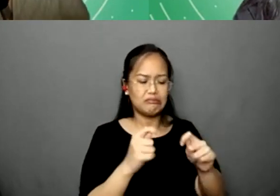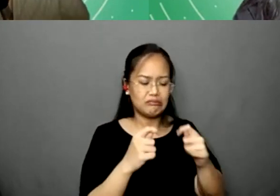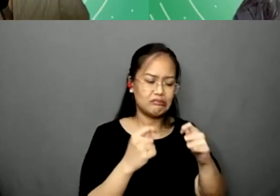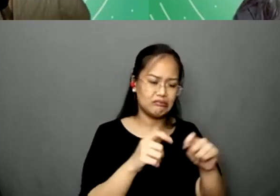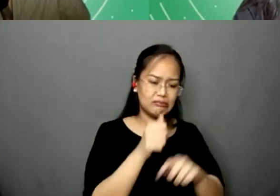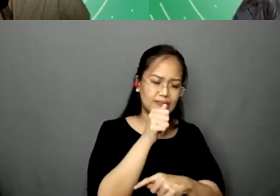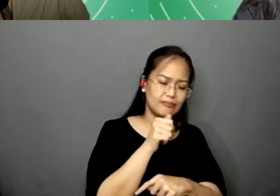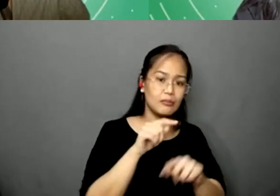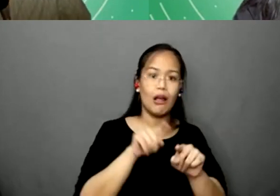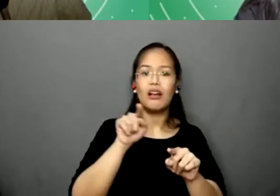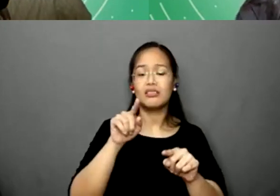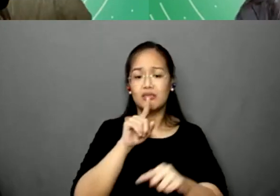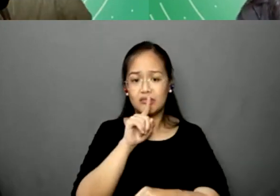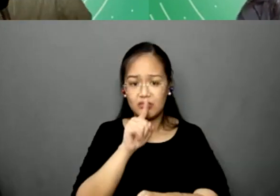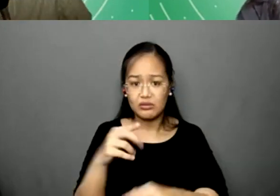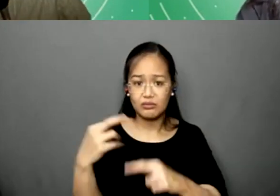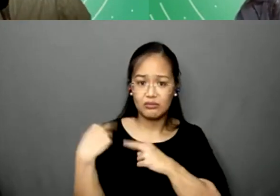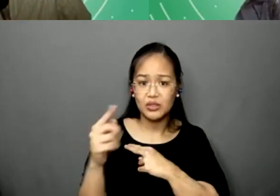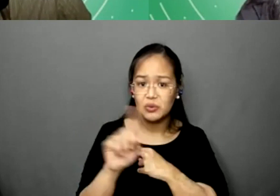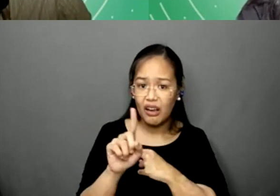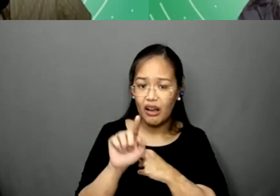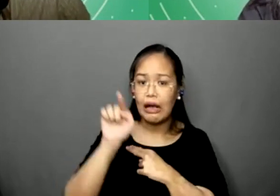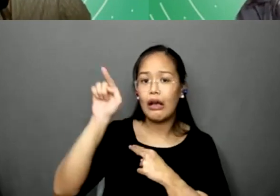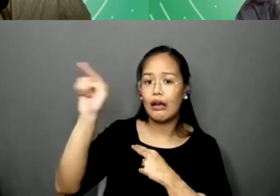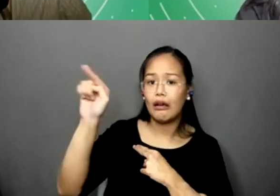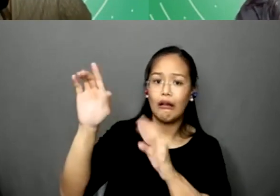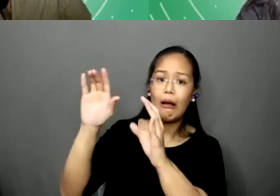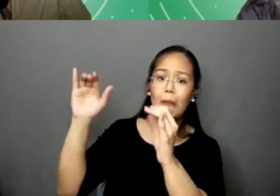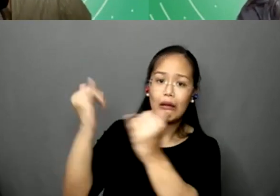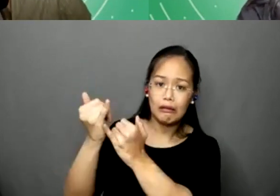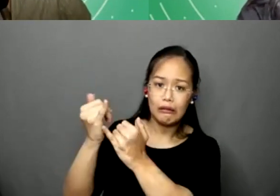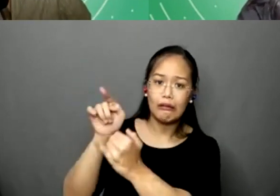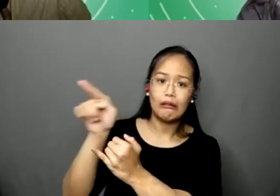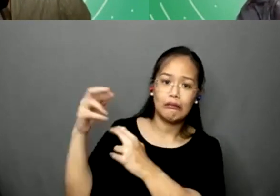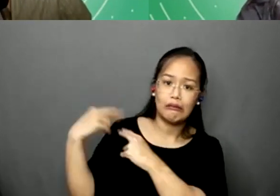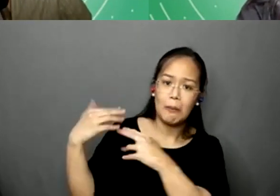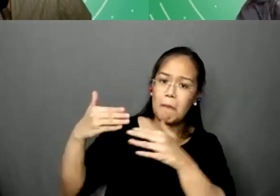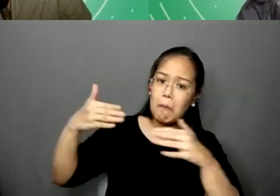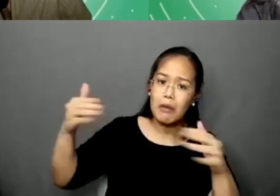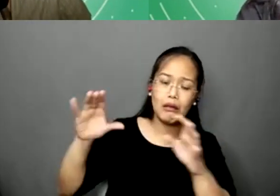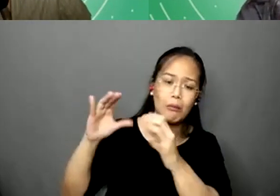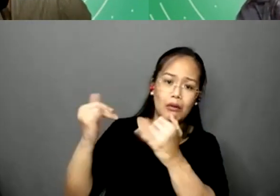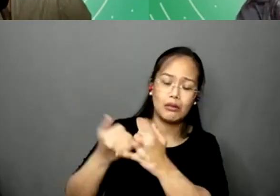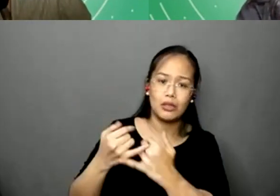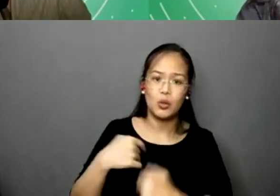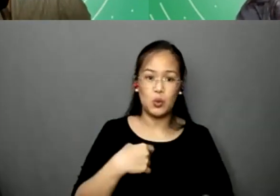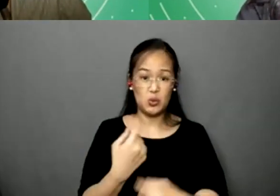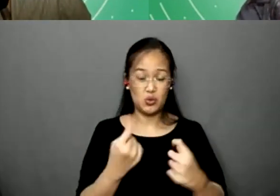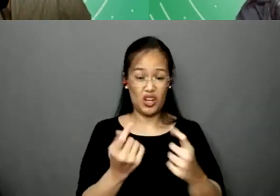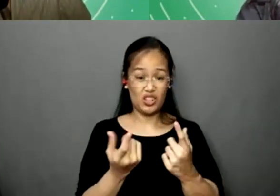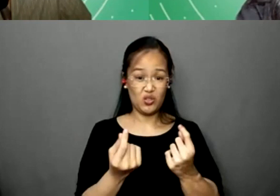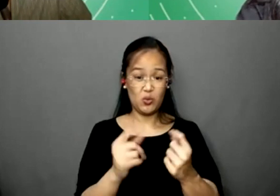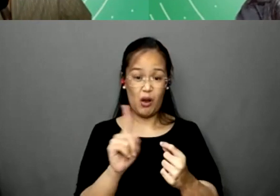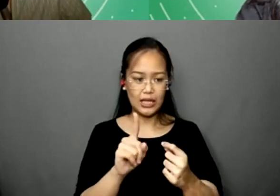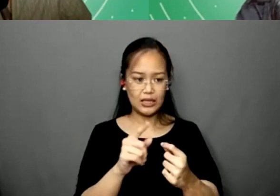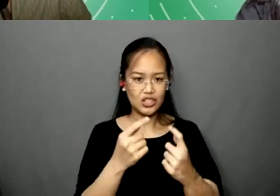larger corporations. One thing I try to do is I stay vocal, especially if I know that I can influence